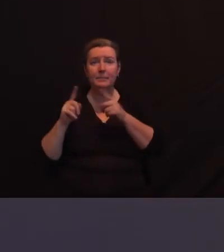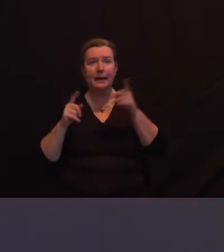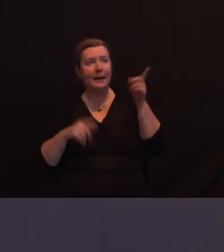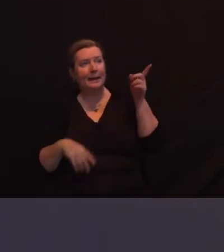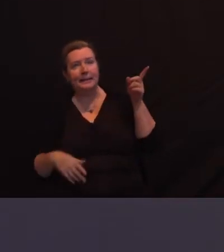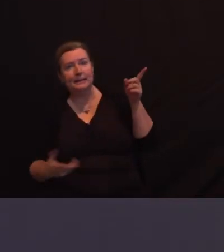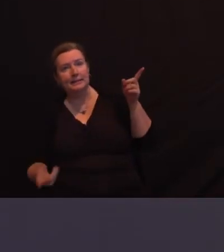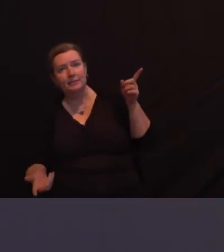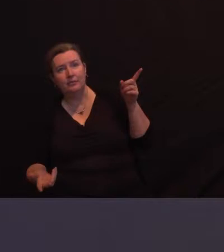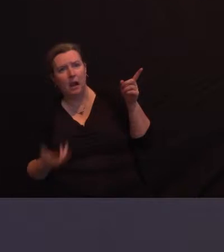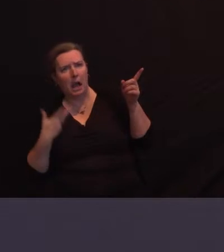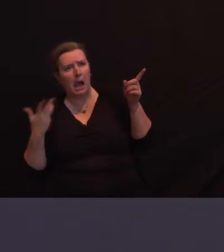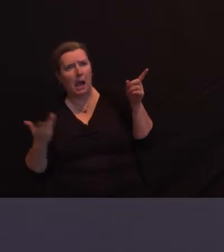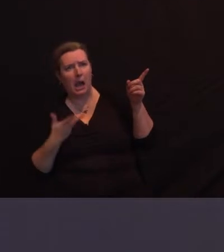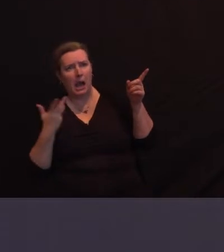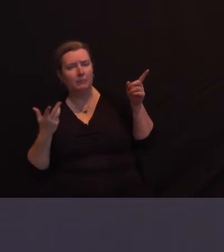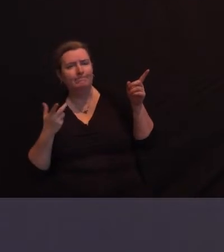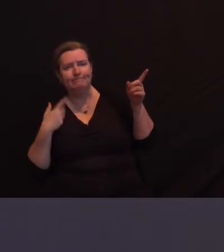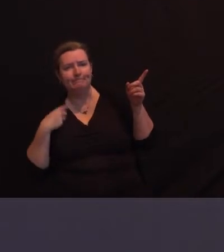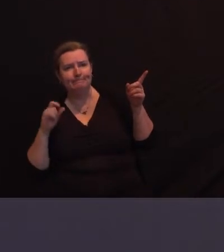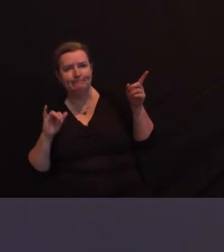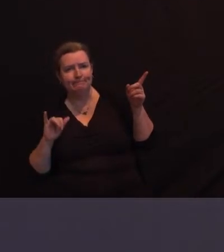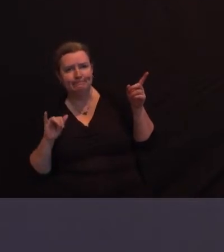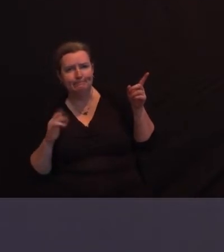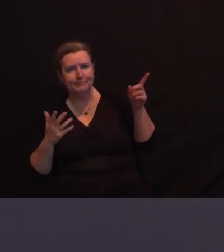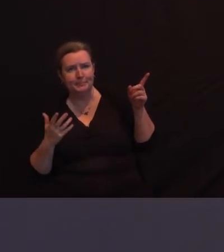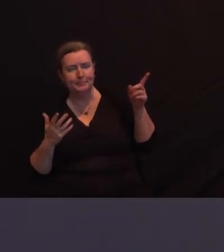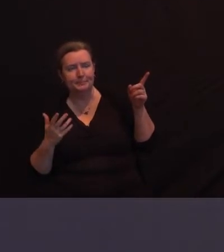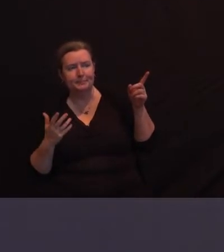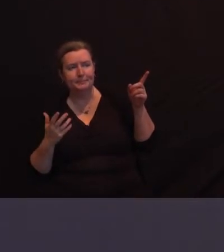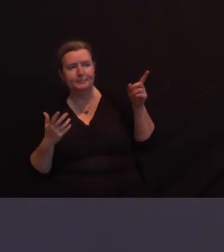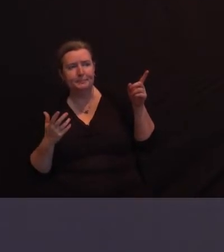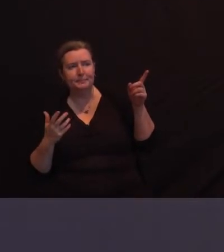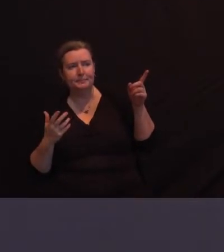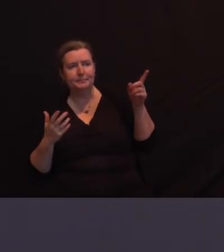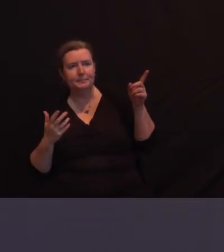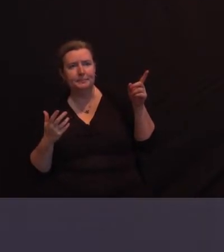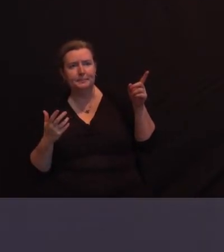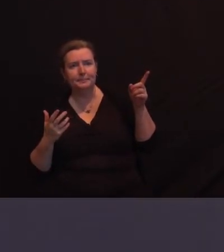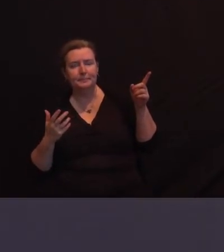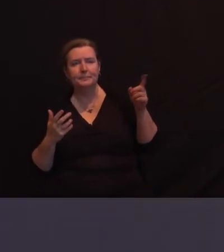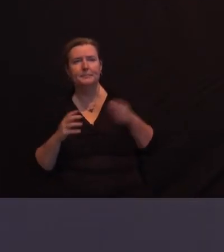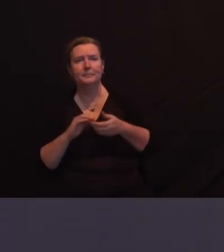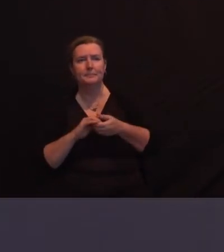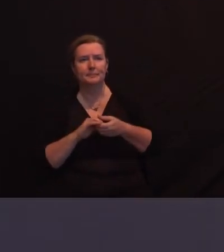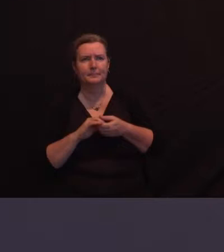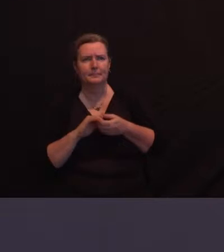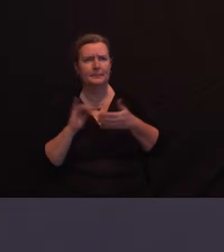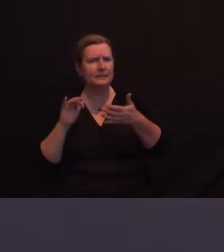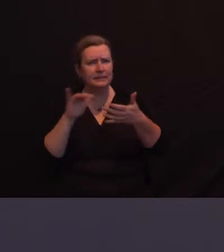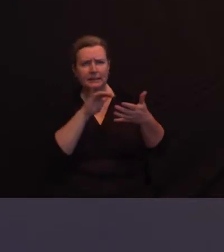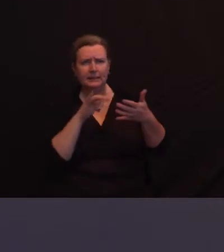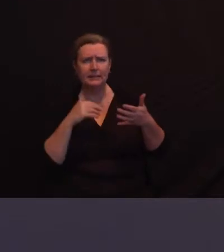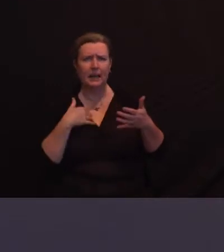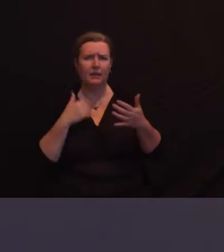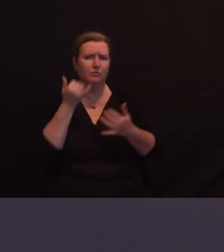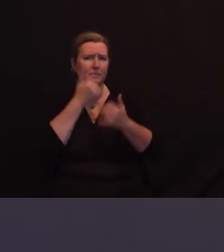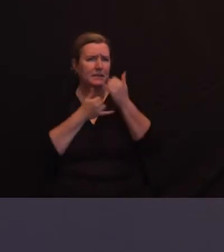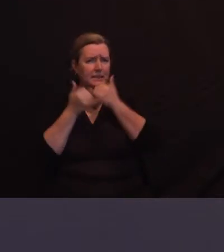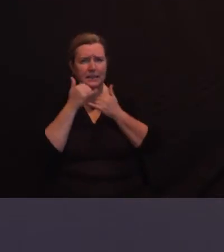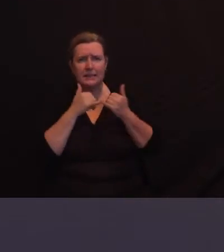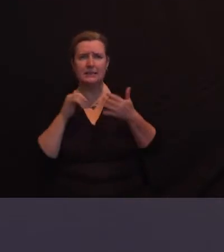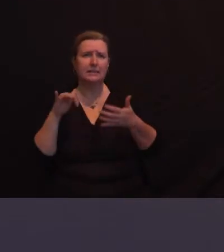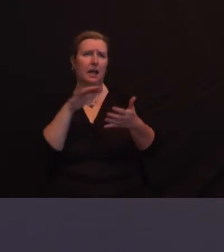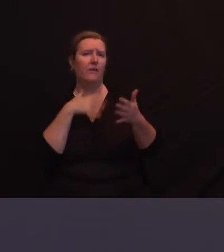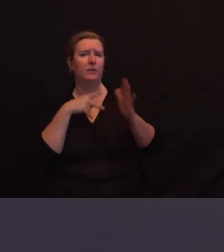to be willing to revisit the game plan, revisit the decisions you've made, revisit the package that you've put in